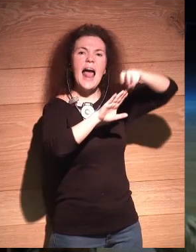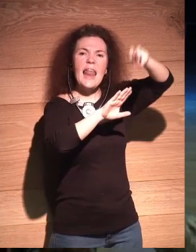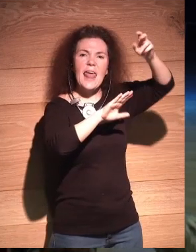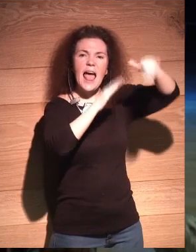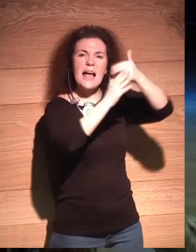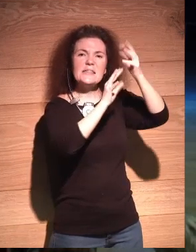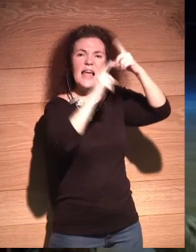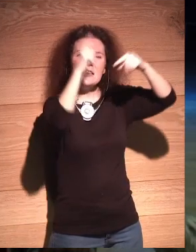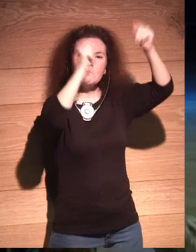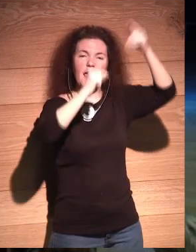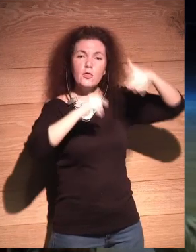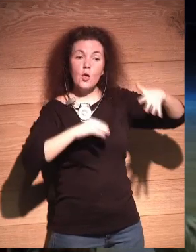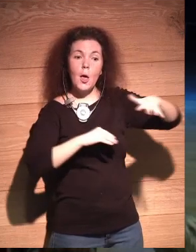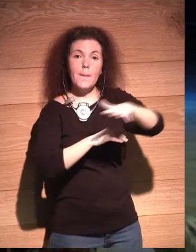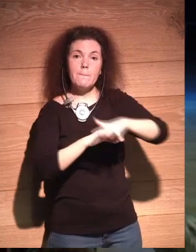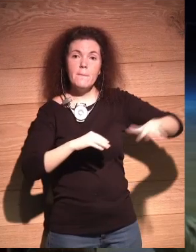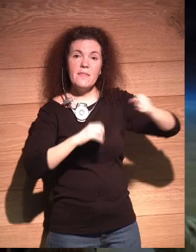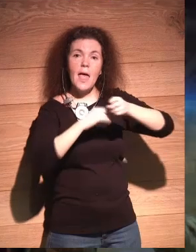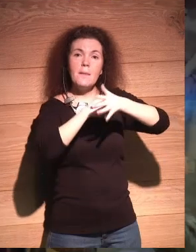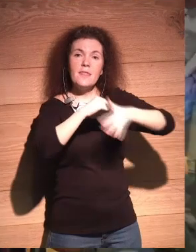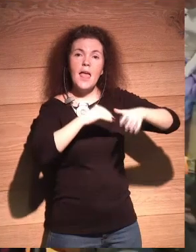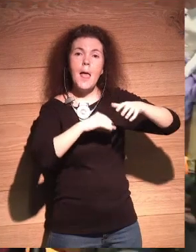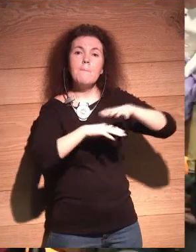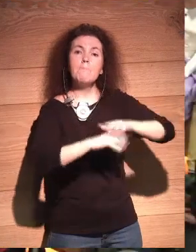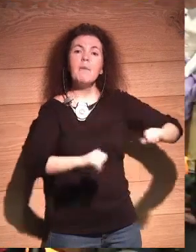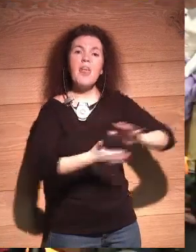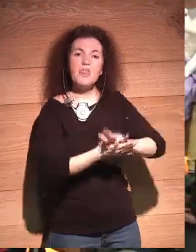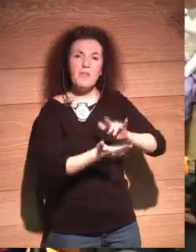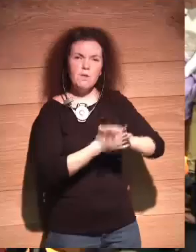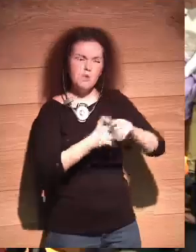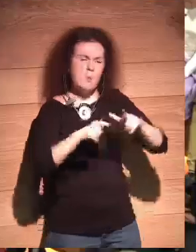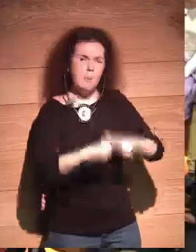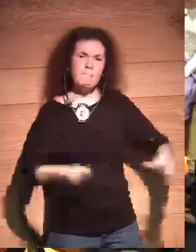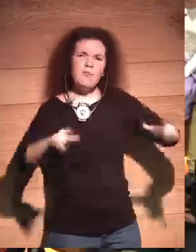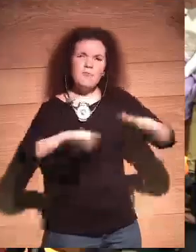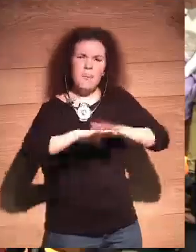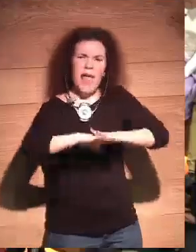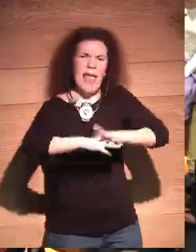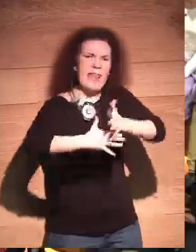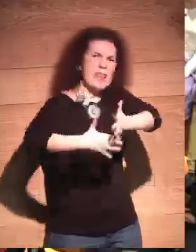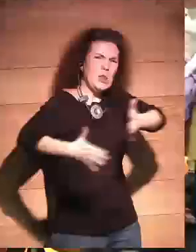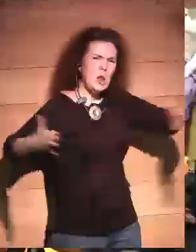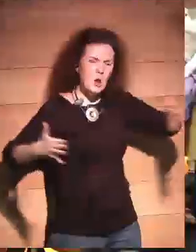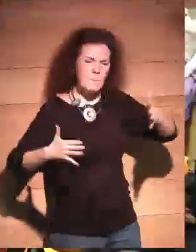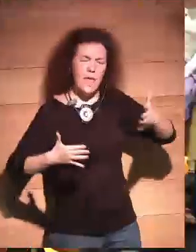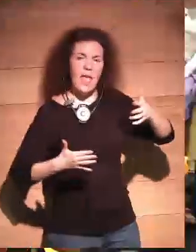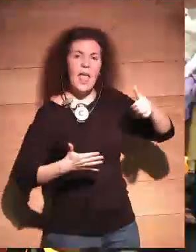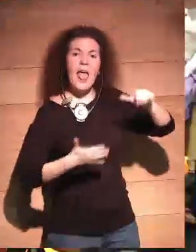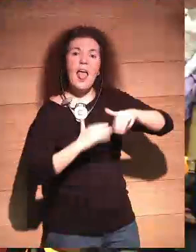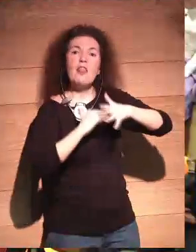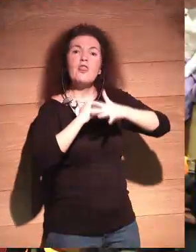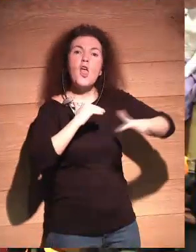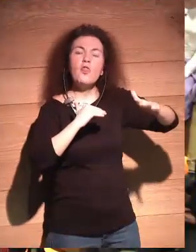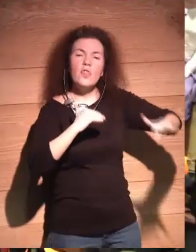It's a big platform that they're putting in the middle of the ocean so that you can pull the rockets